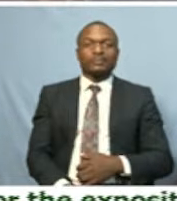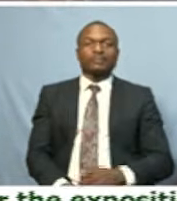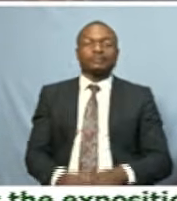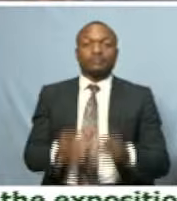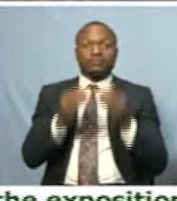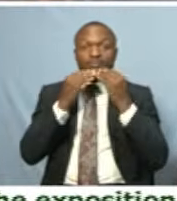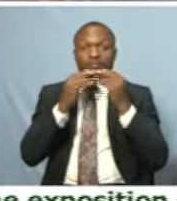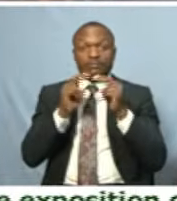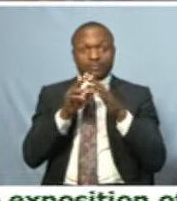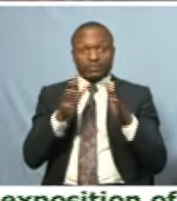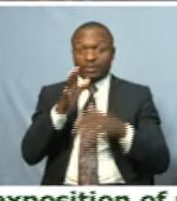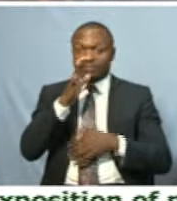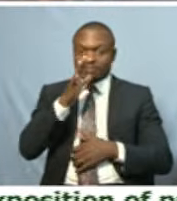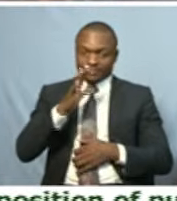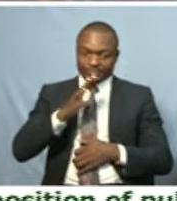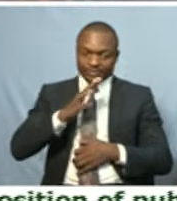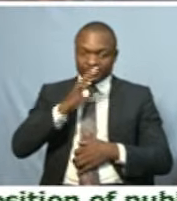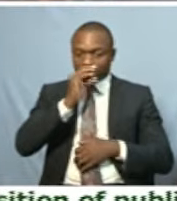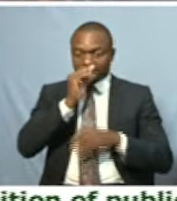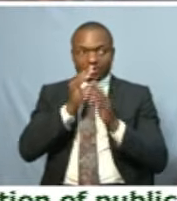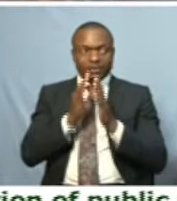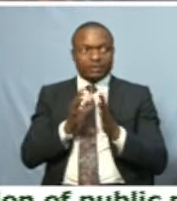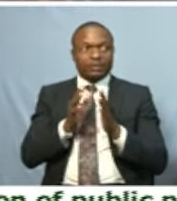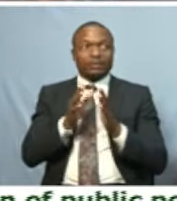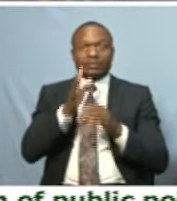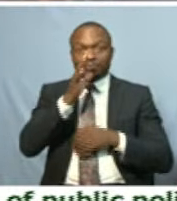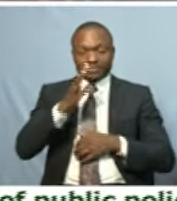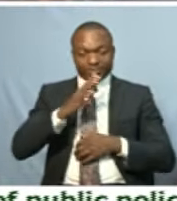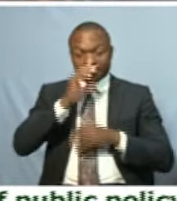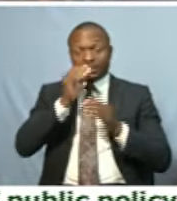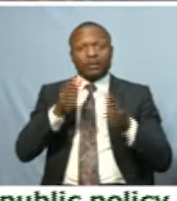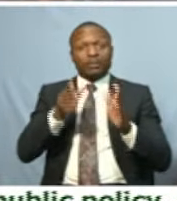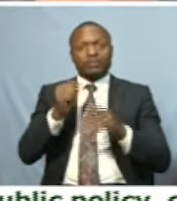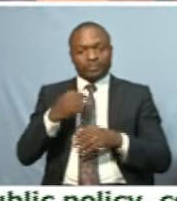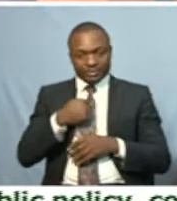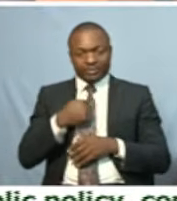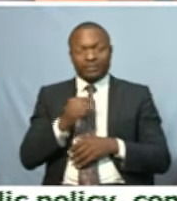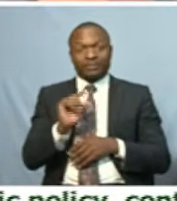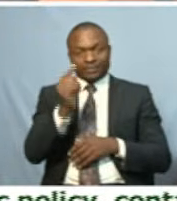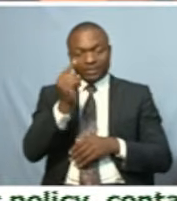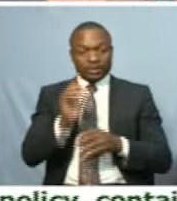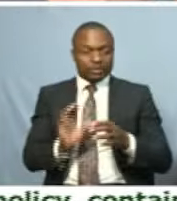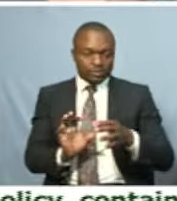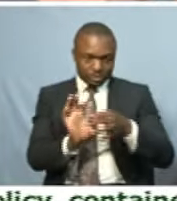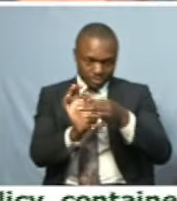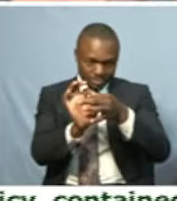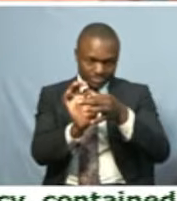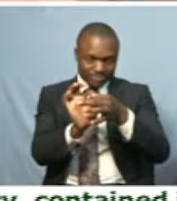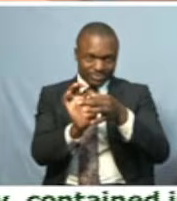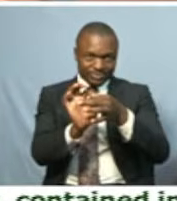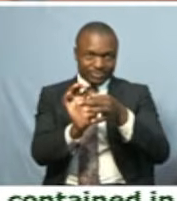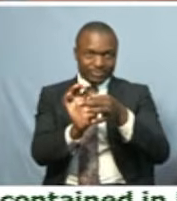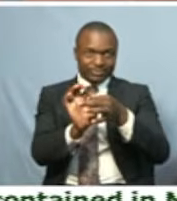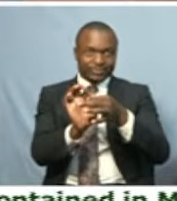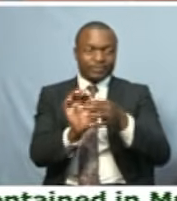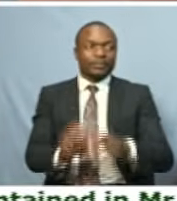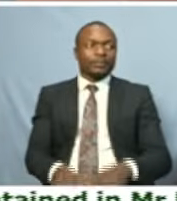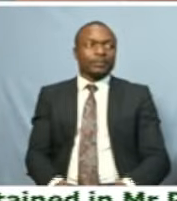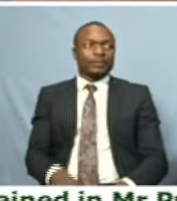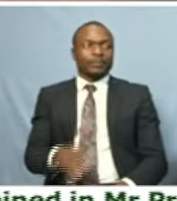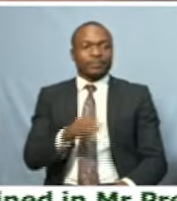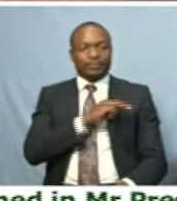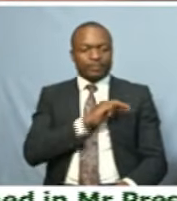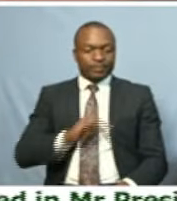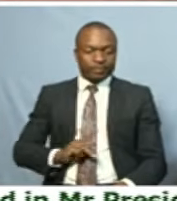Thank you very much, Madam Speaker. Madam Speaker, allow me in the first instance to join the rest of the members